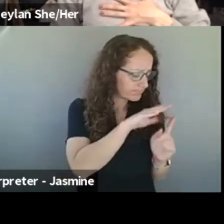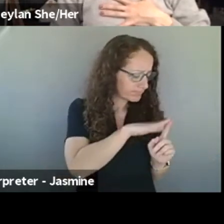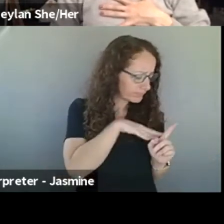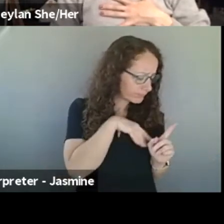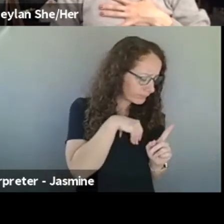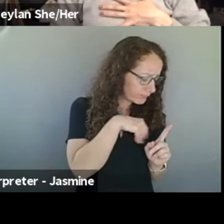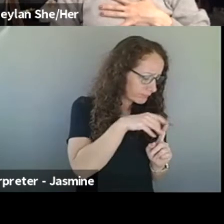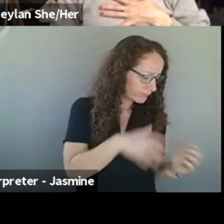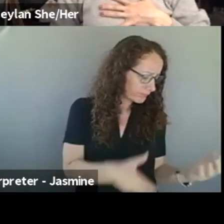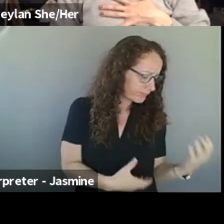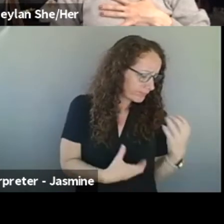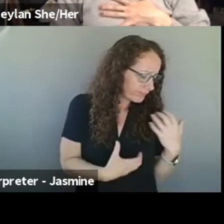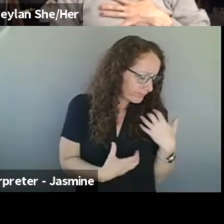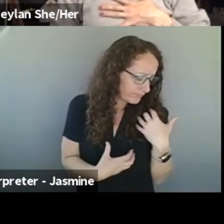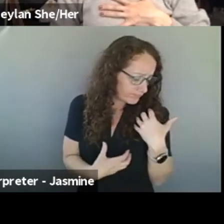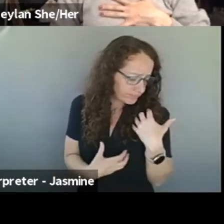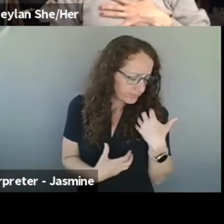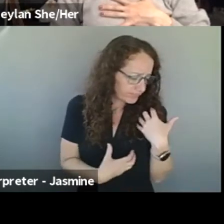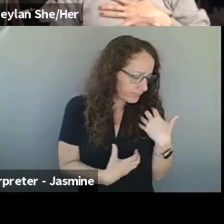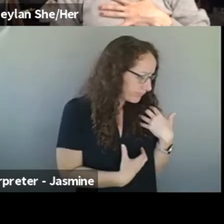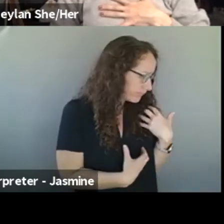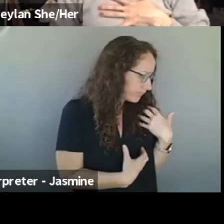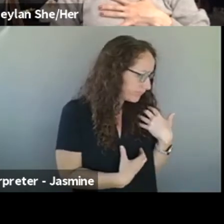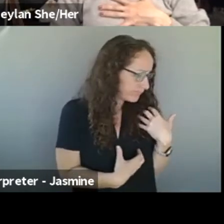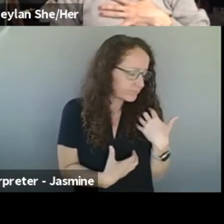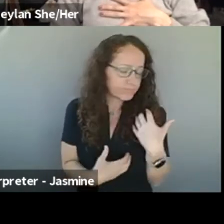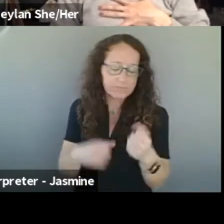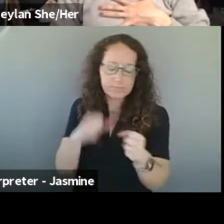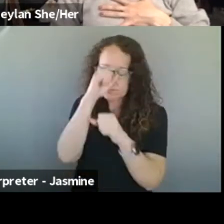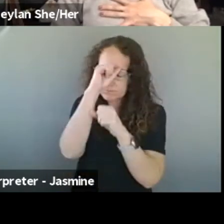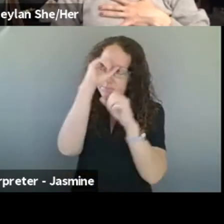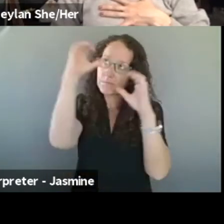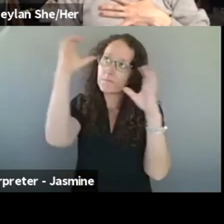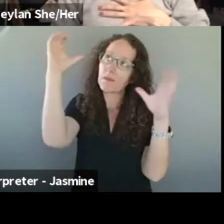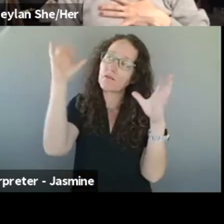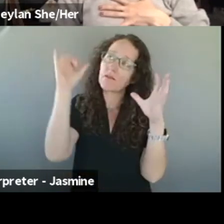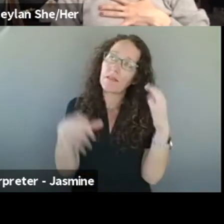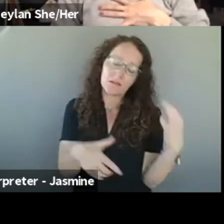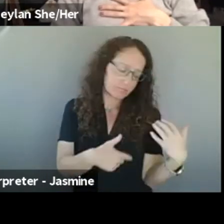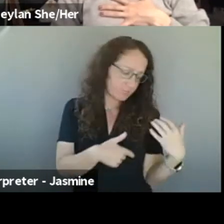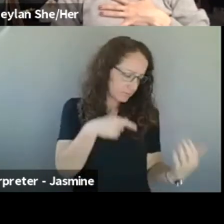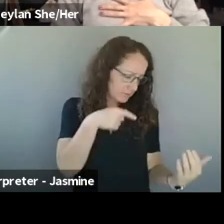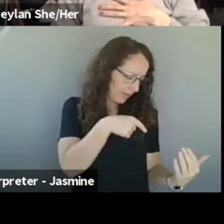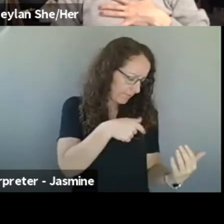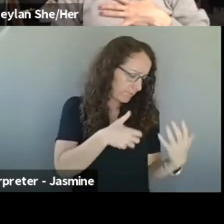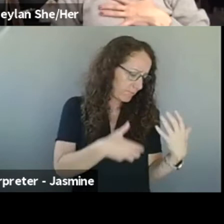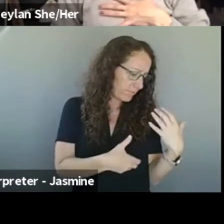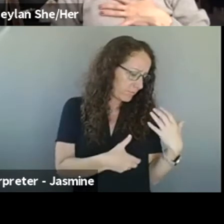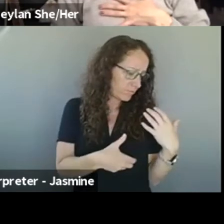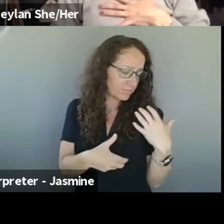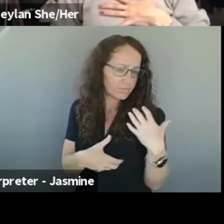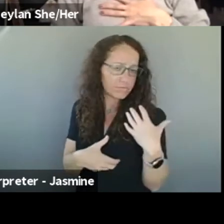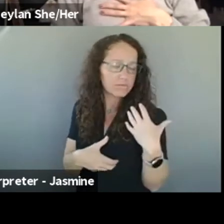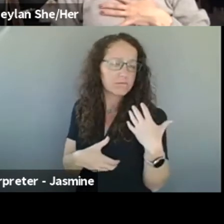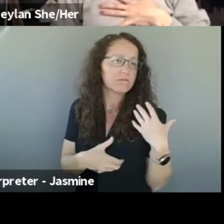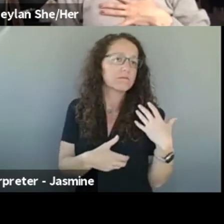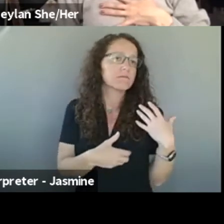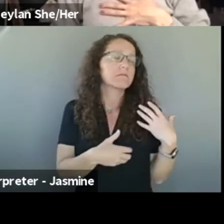Surrender to that place. And if you need to rock the baby to remember